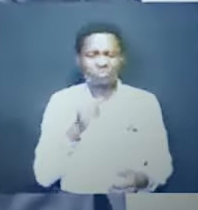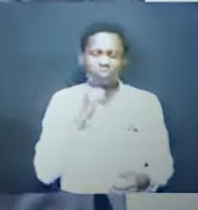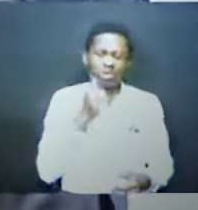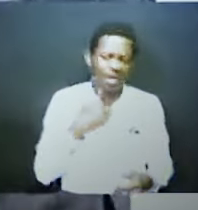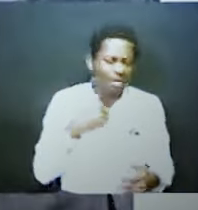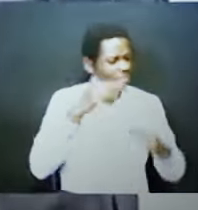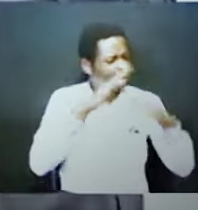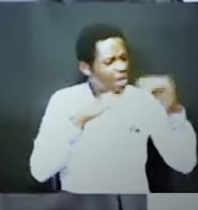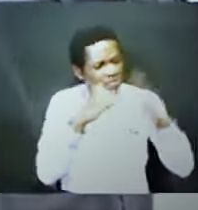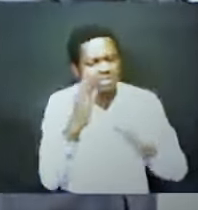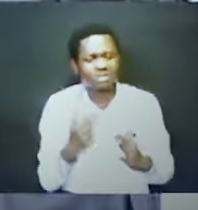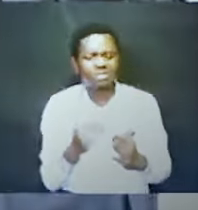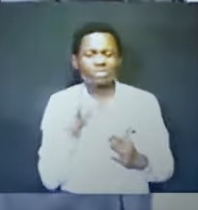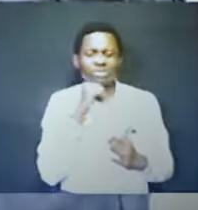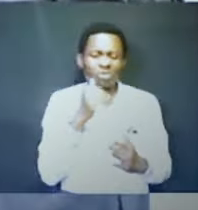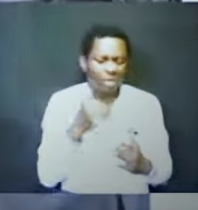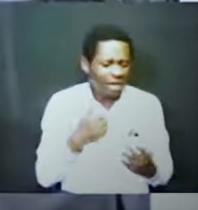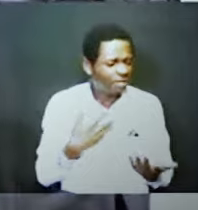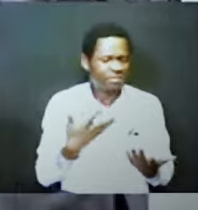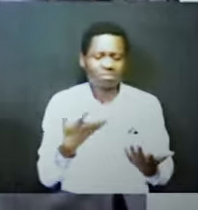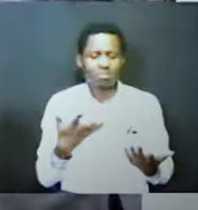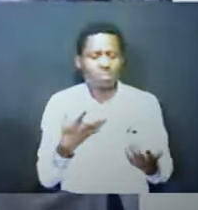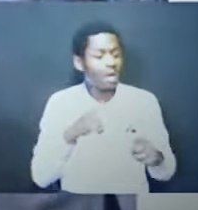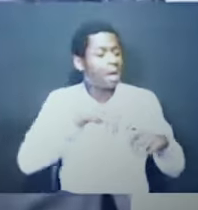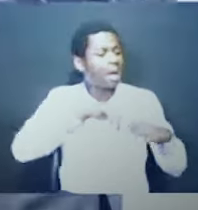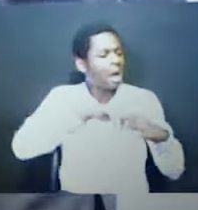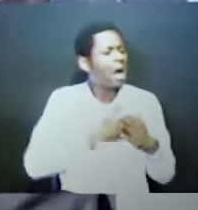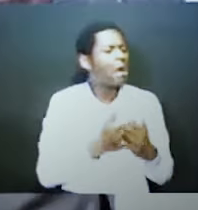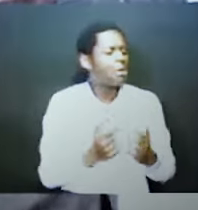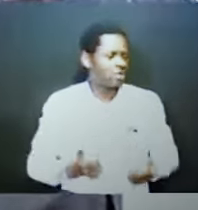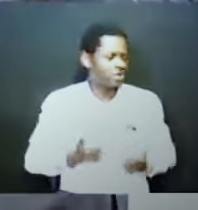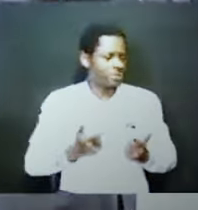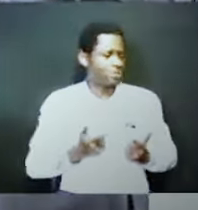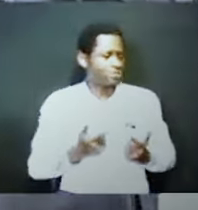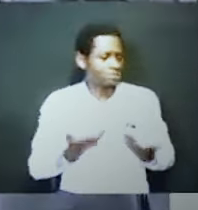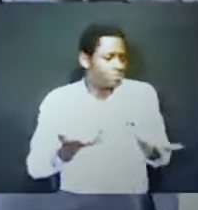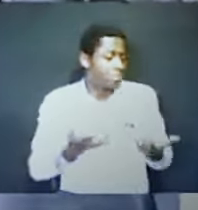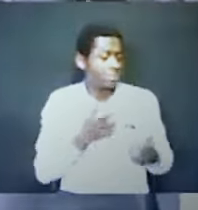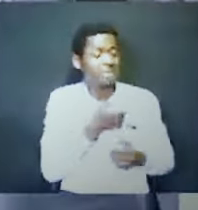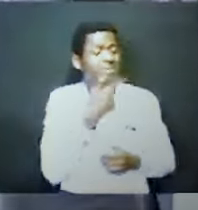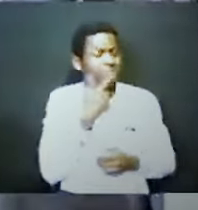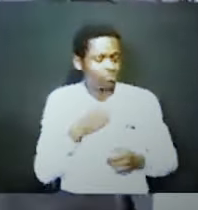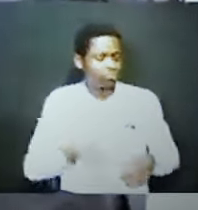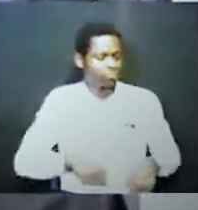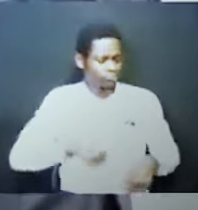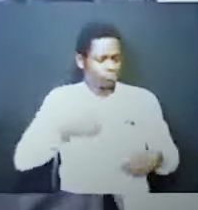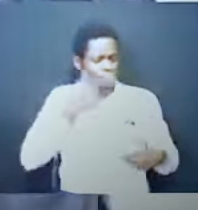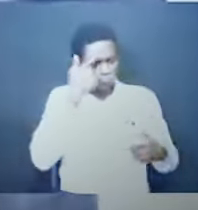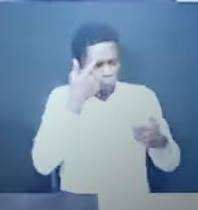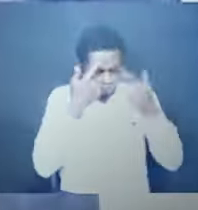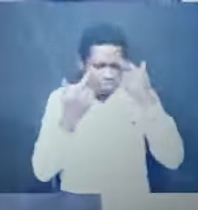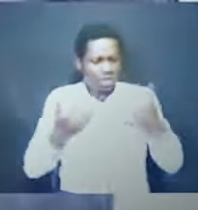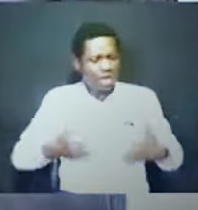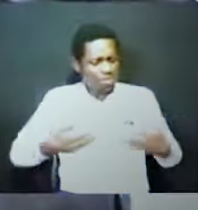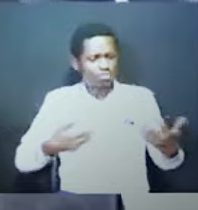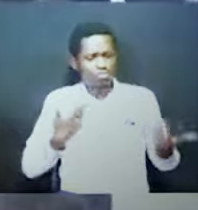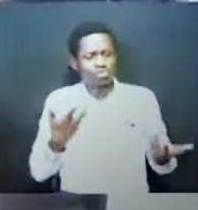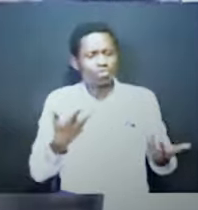and they don't have houses, how would they live? But you see, they are proudly saying, we have not done